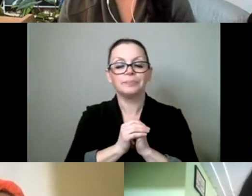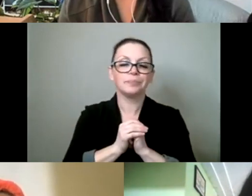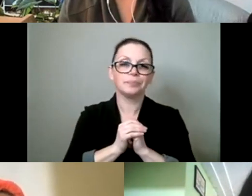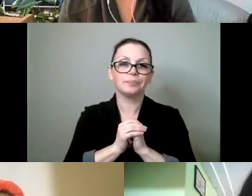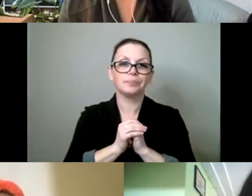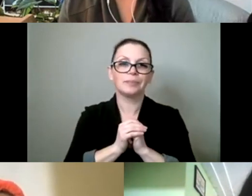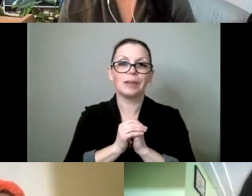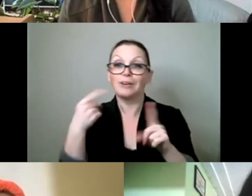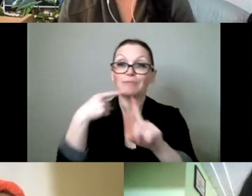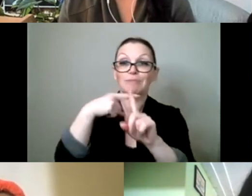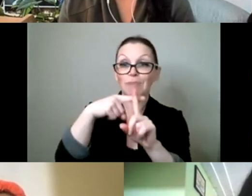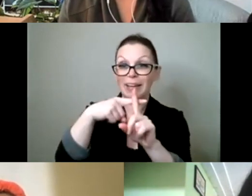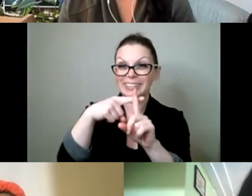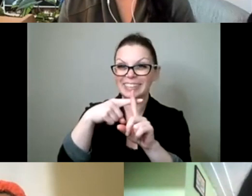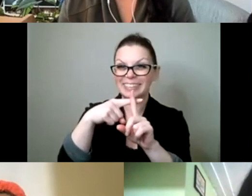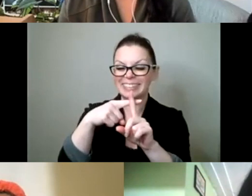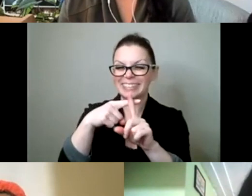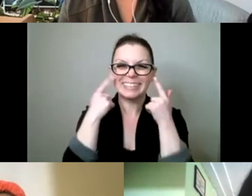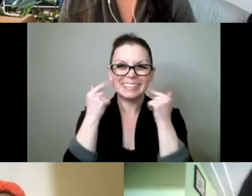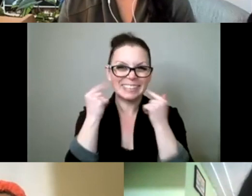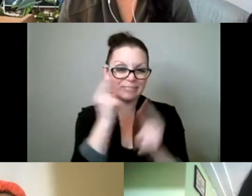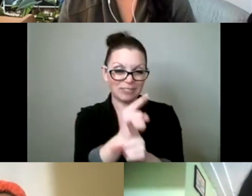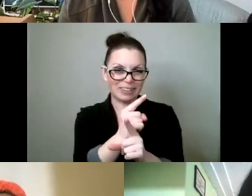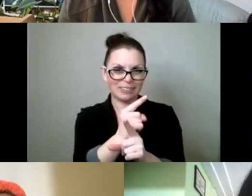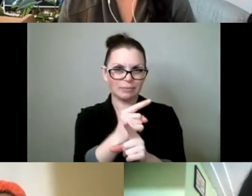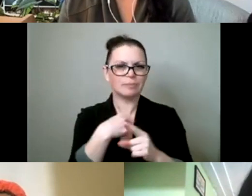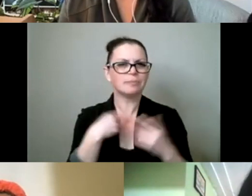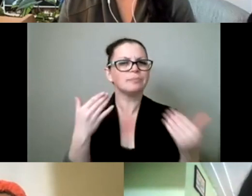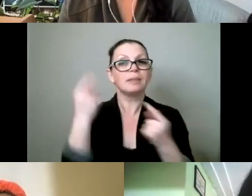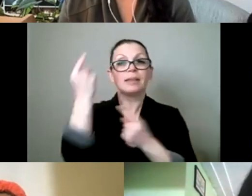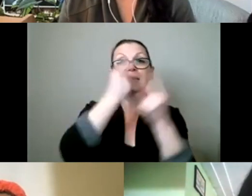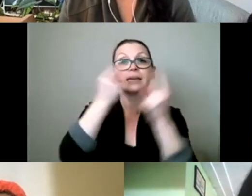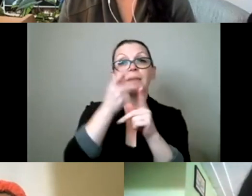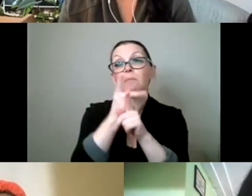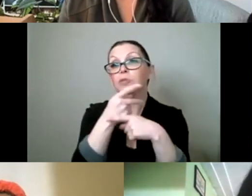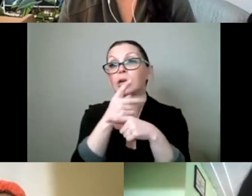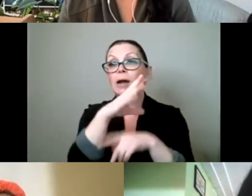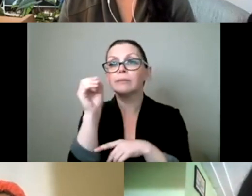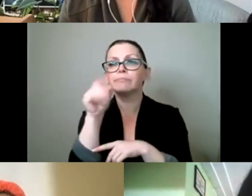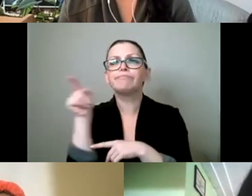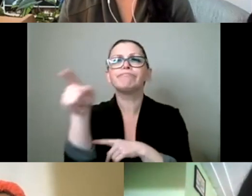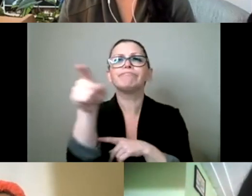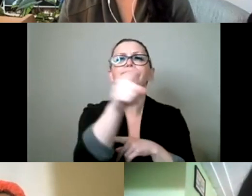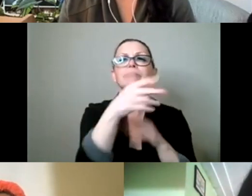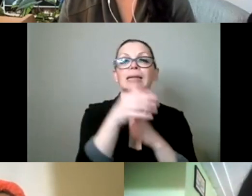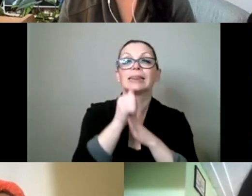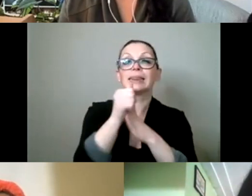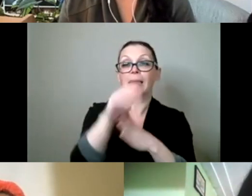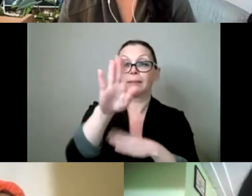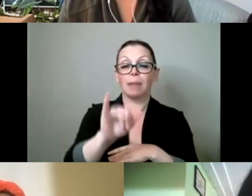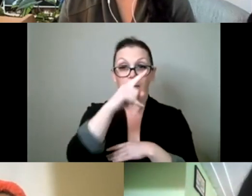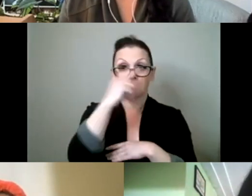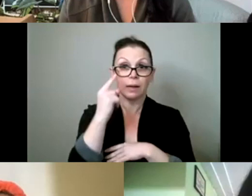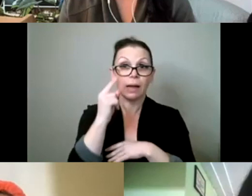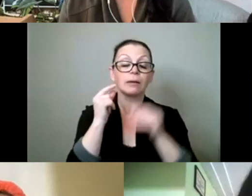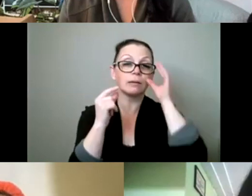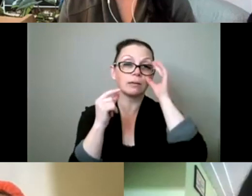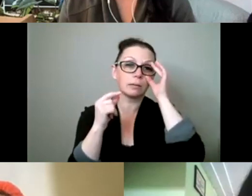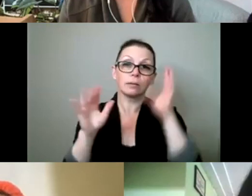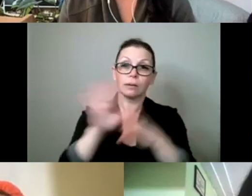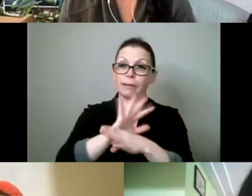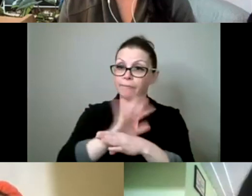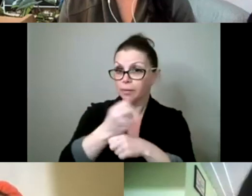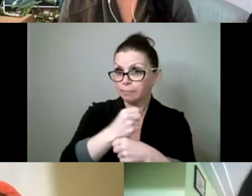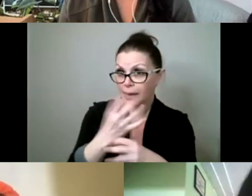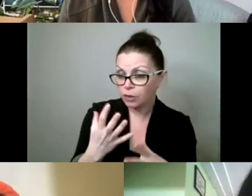on an up note, shall we? Thinking about the production companies out there led by Black filmmakers, the films that have been